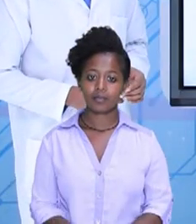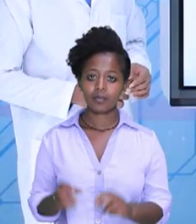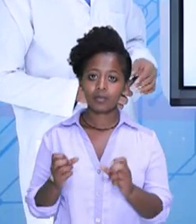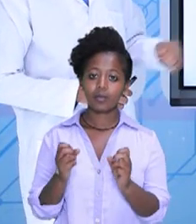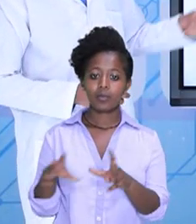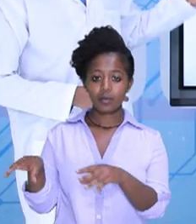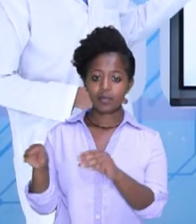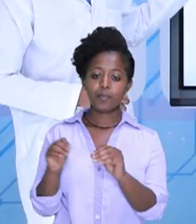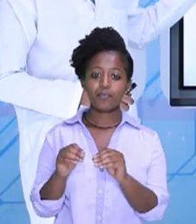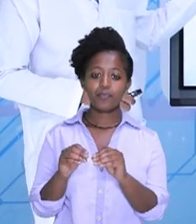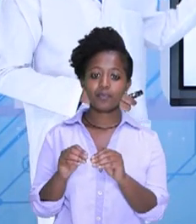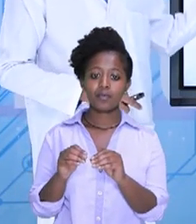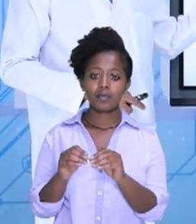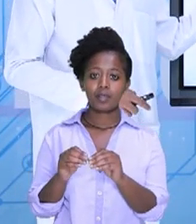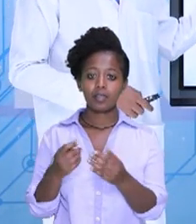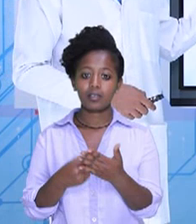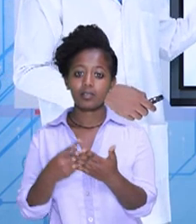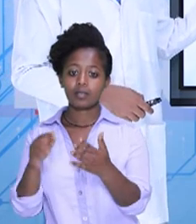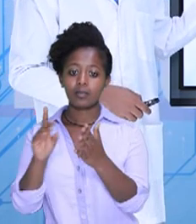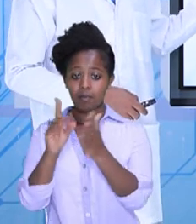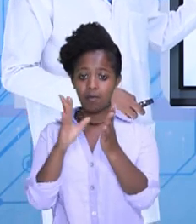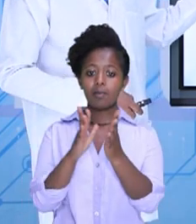Okay, students, as you see